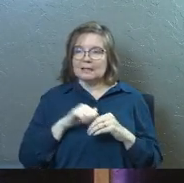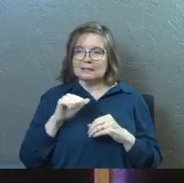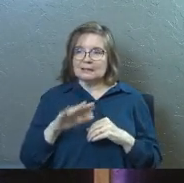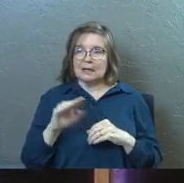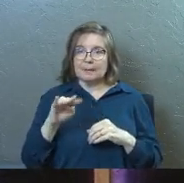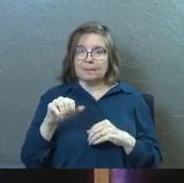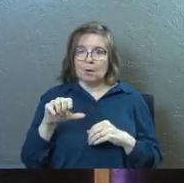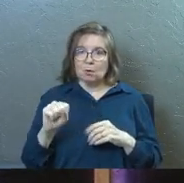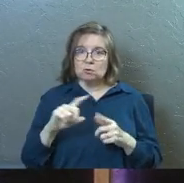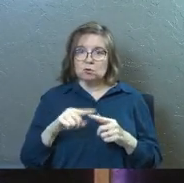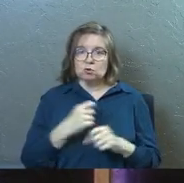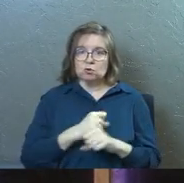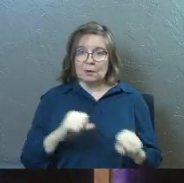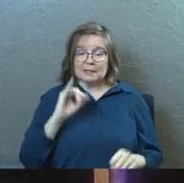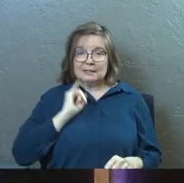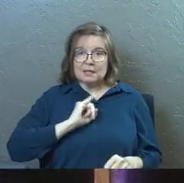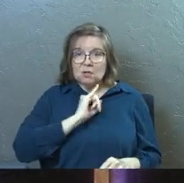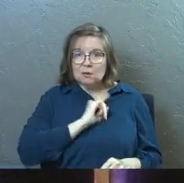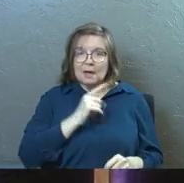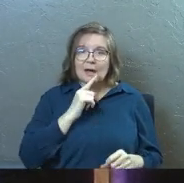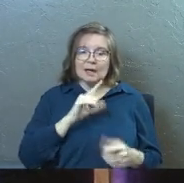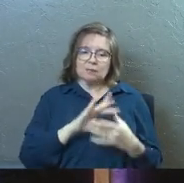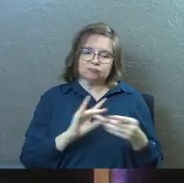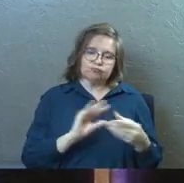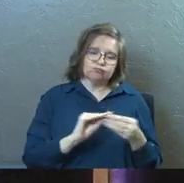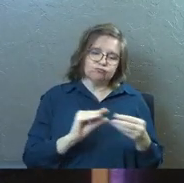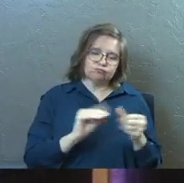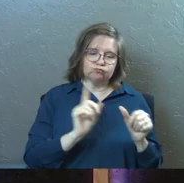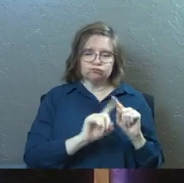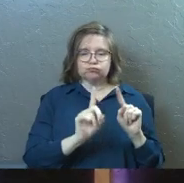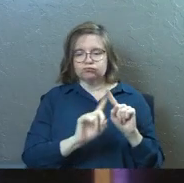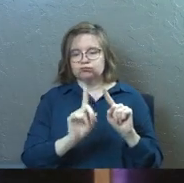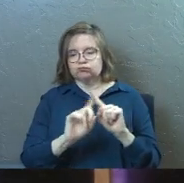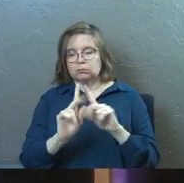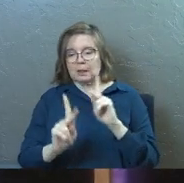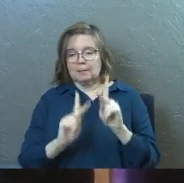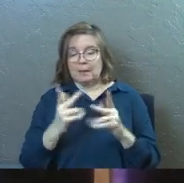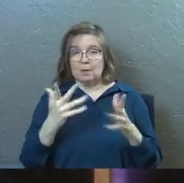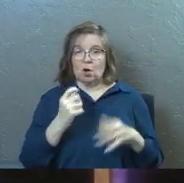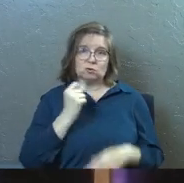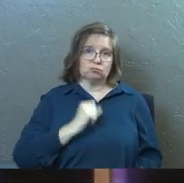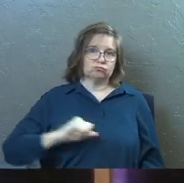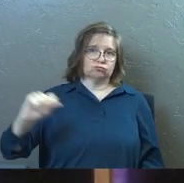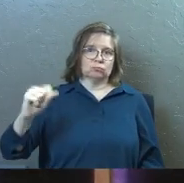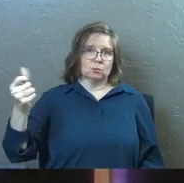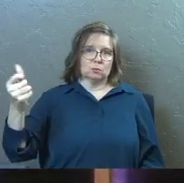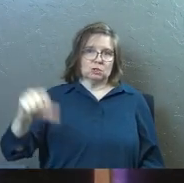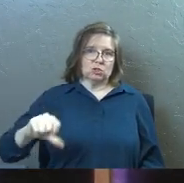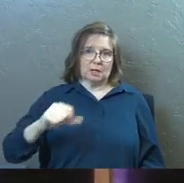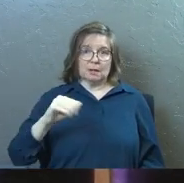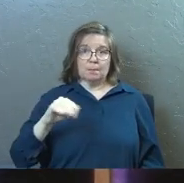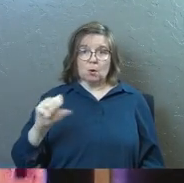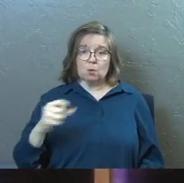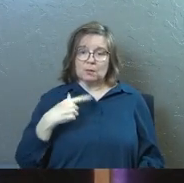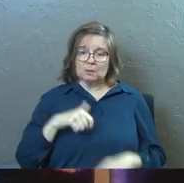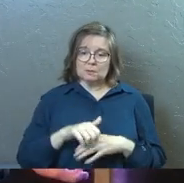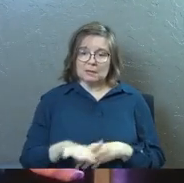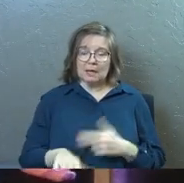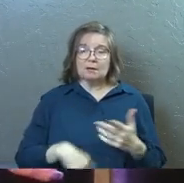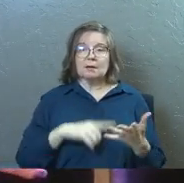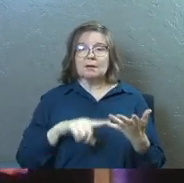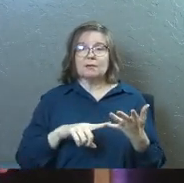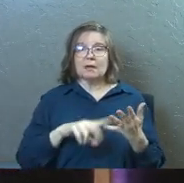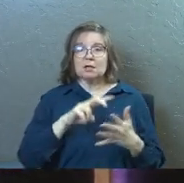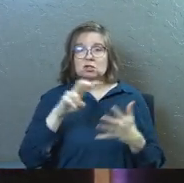sending Moses to rescue Israel. And he recounts all these different ways that the people had also rejected Moses when he was sent. And